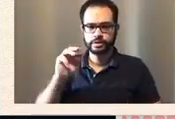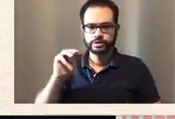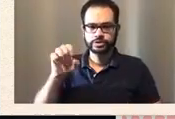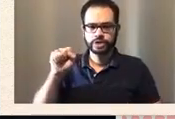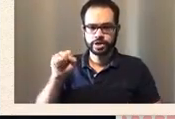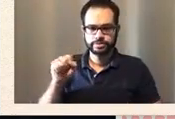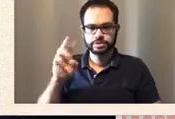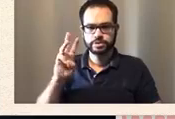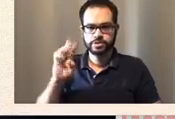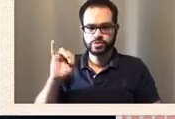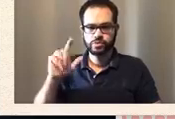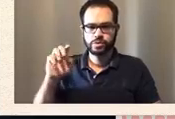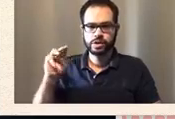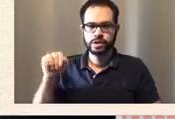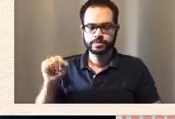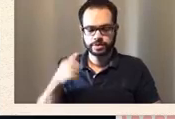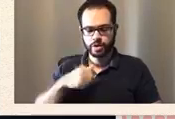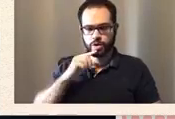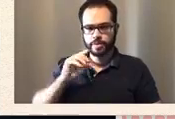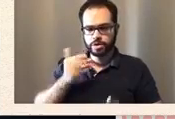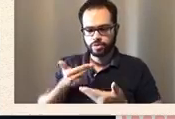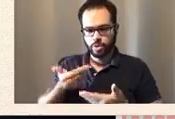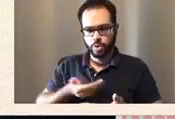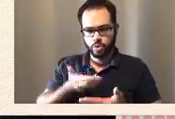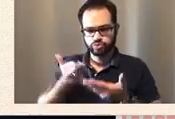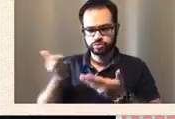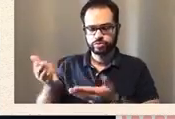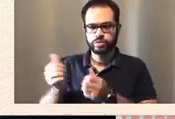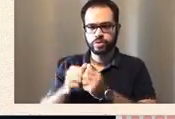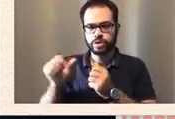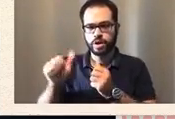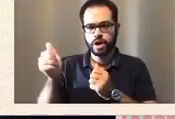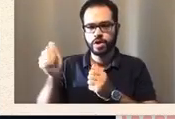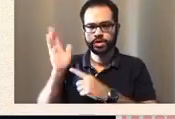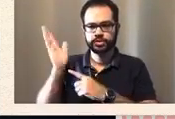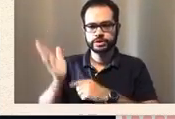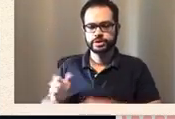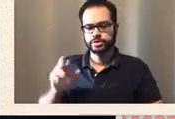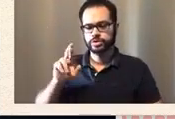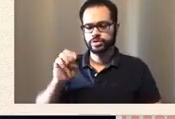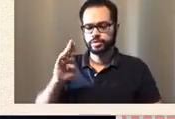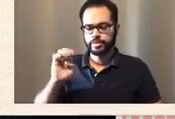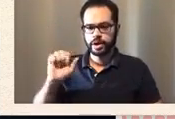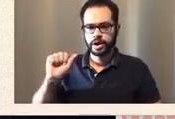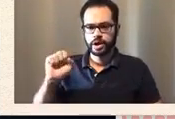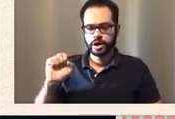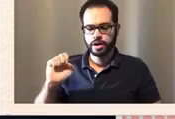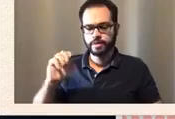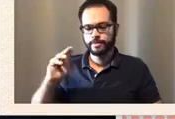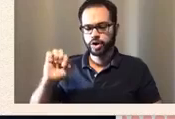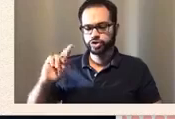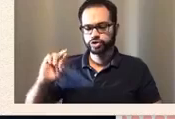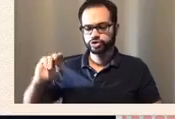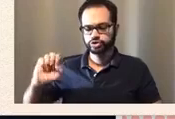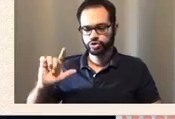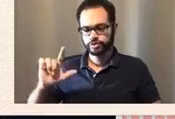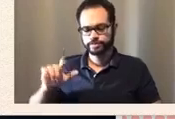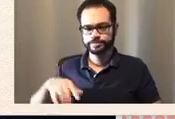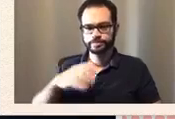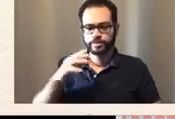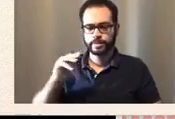presentation alongside my co-presenters, Rebecca Marshall, Naratam Cecil, and Mackenzie